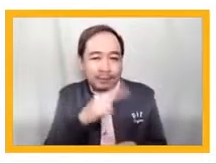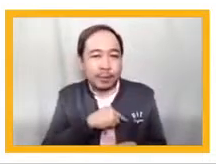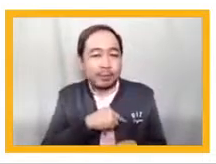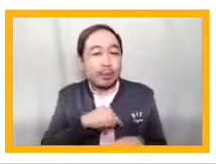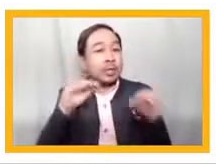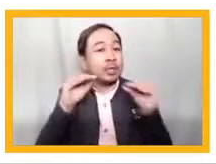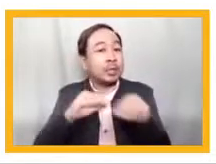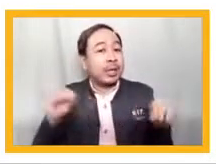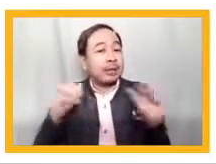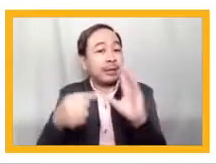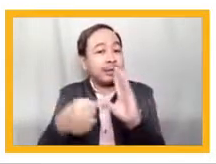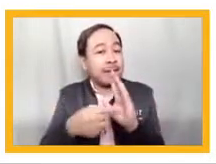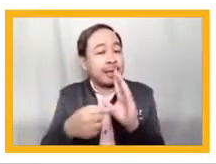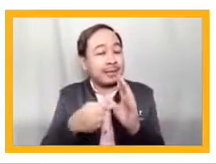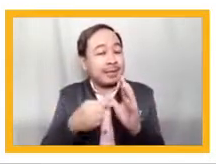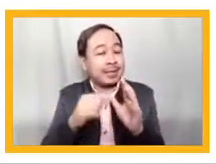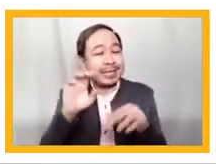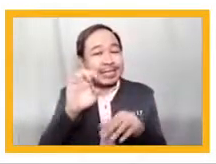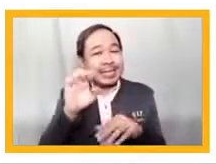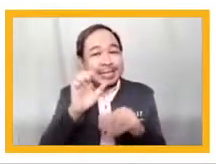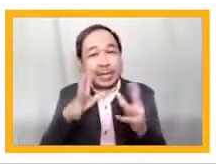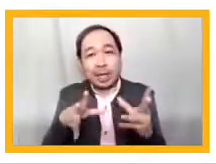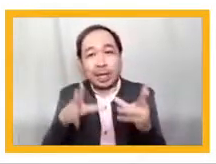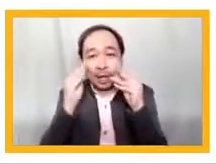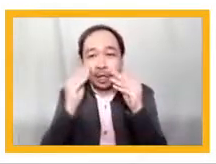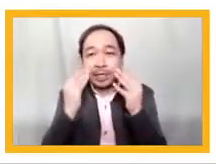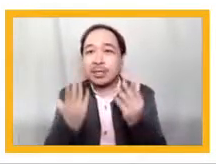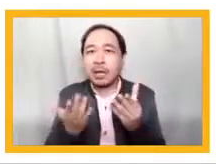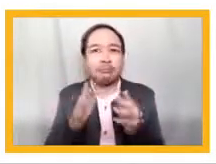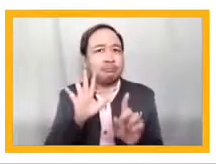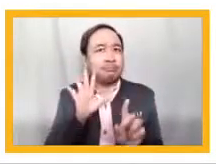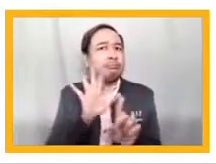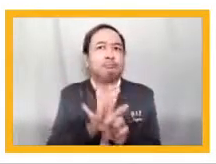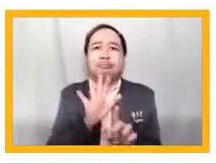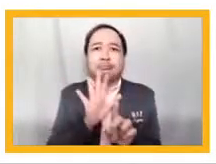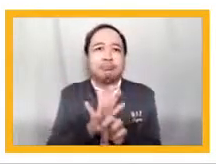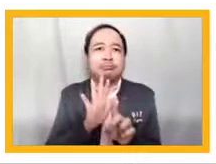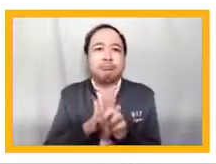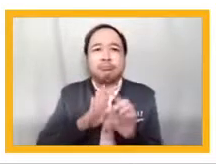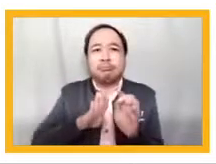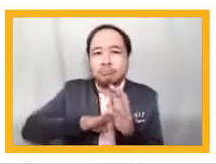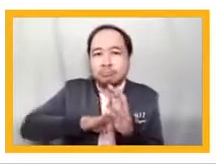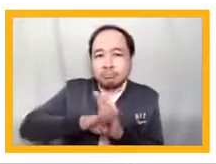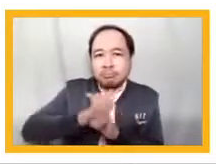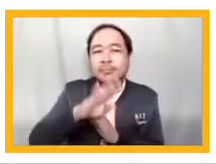now is gained more popular in own ecosystem.